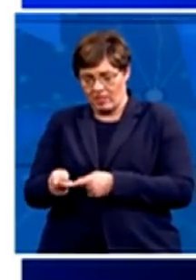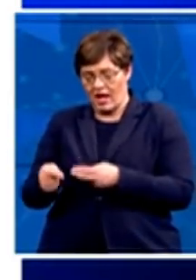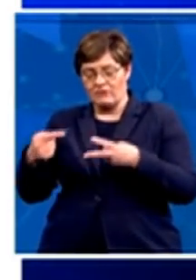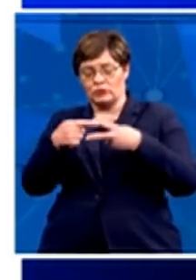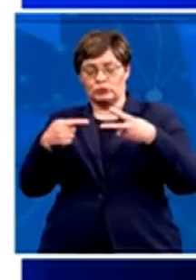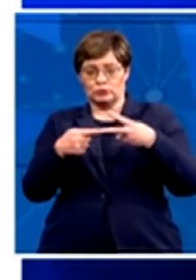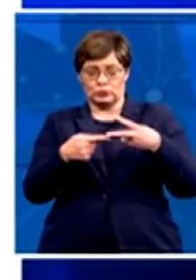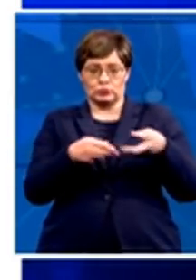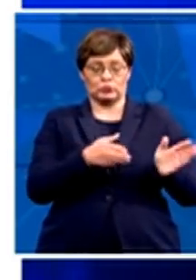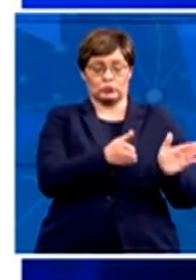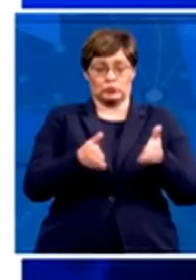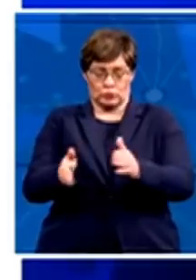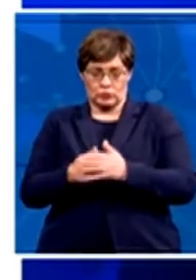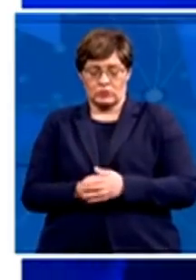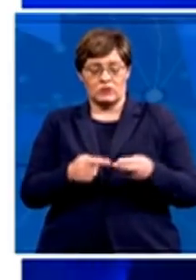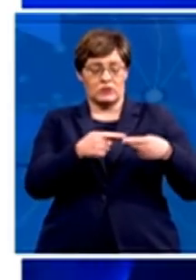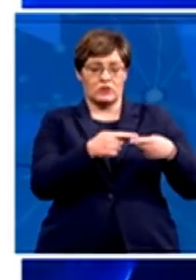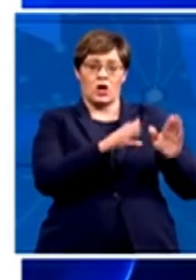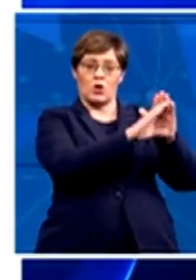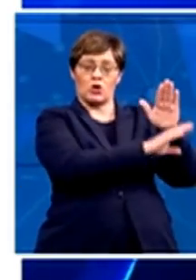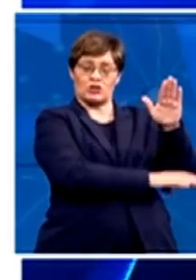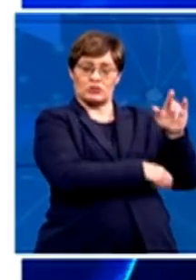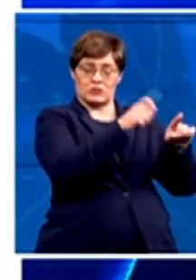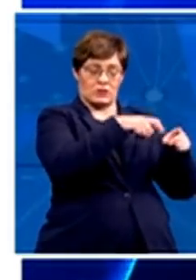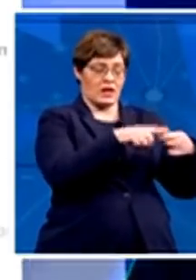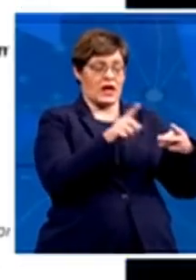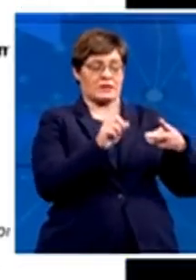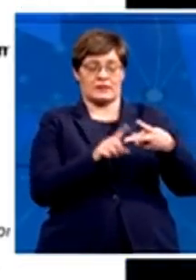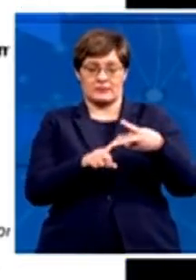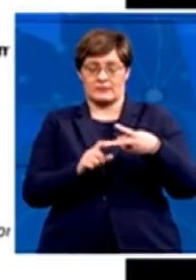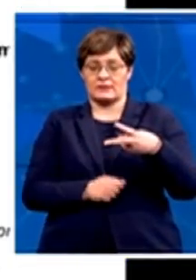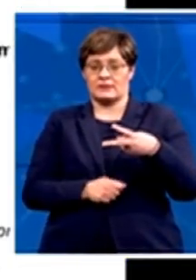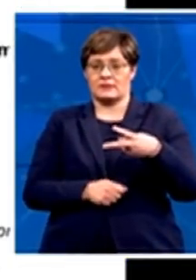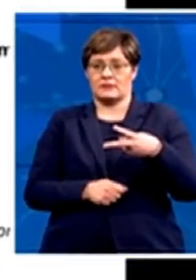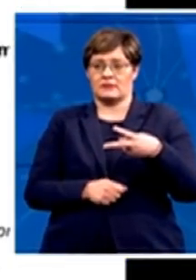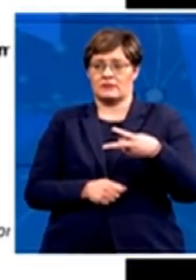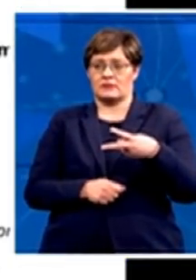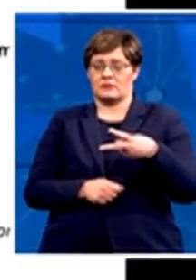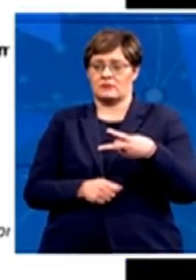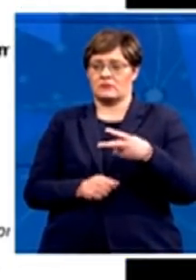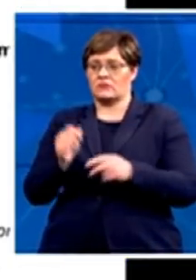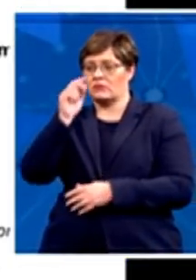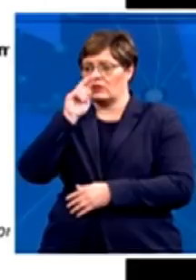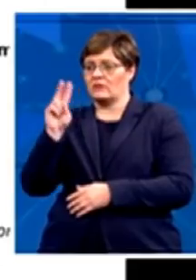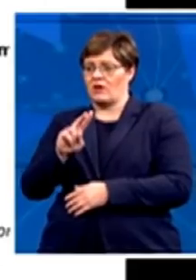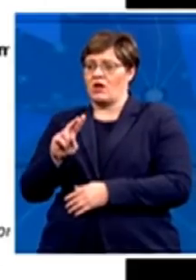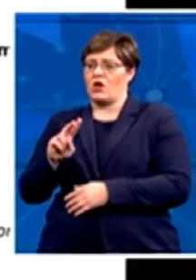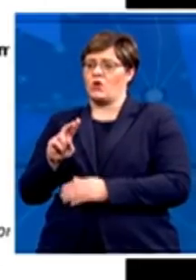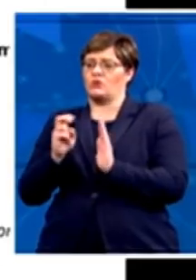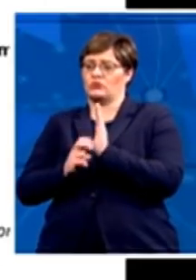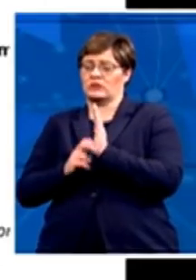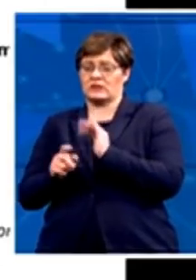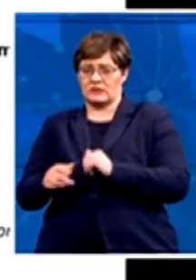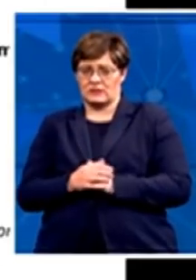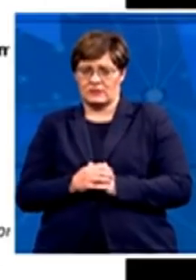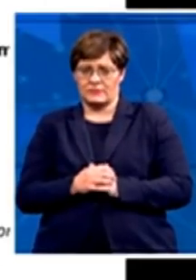Constitution, firstly, and then secondly, the so-called removal rules. In terms of the Constitution, Chapter